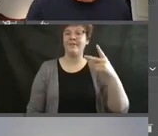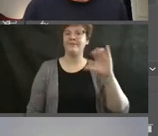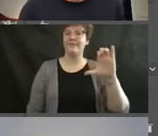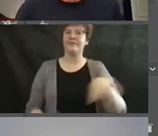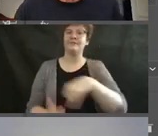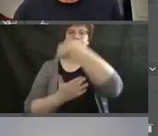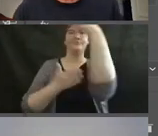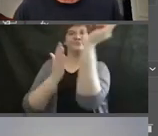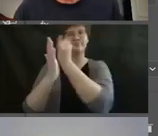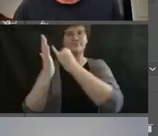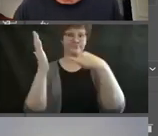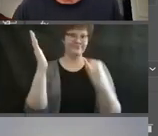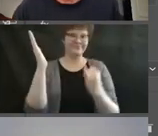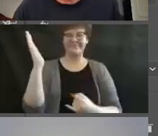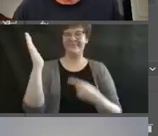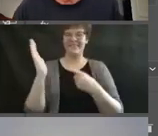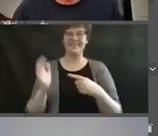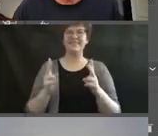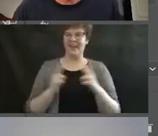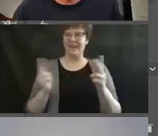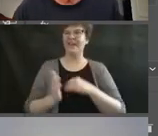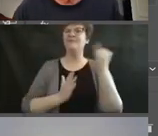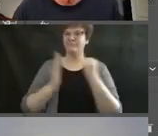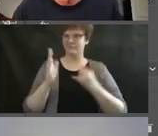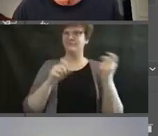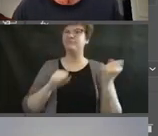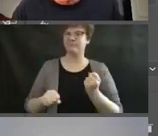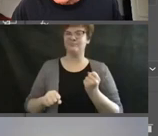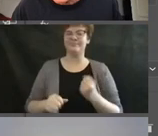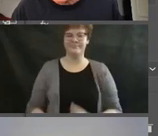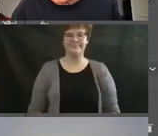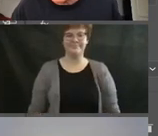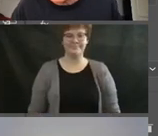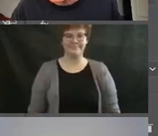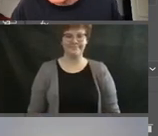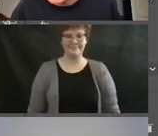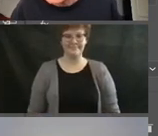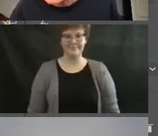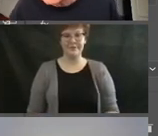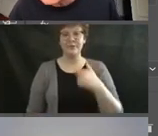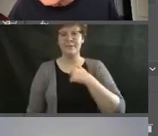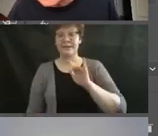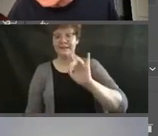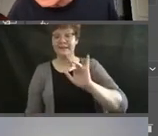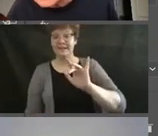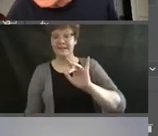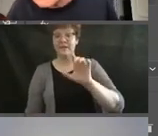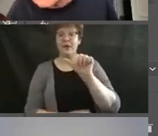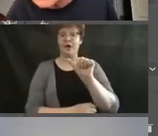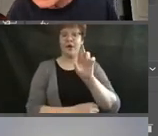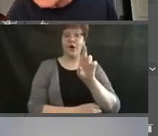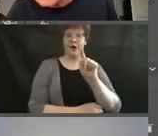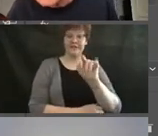Actually, this would be one of the artistic brushes possibly. So I'm going to go in here and I'm going to go to artistic.